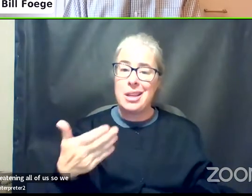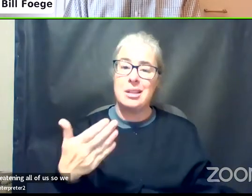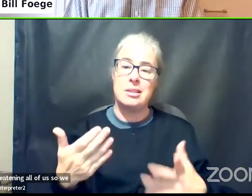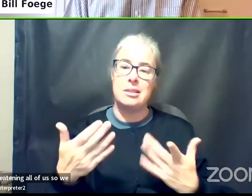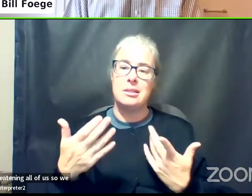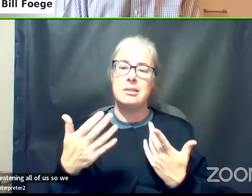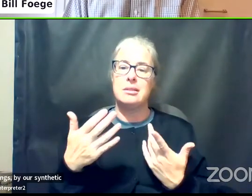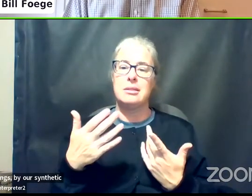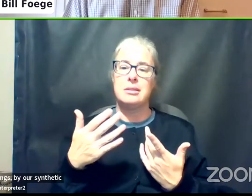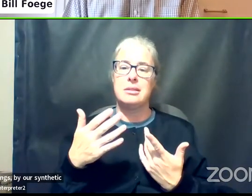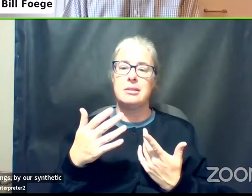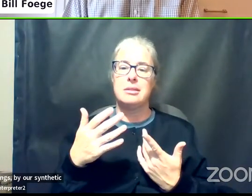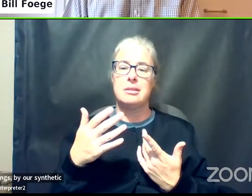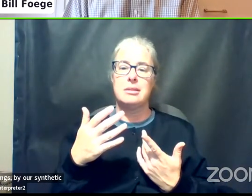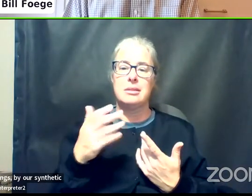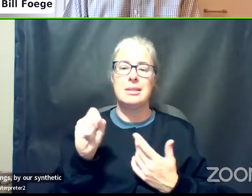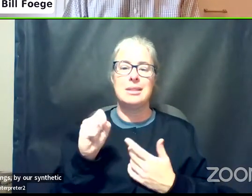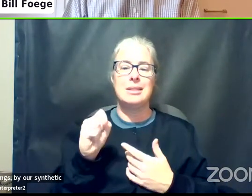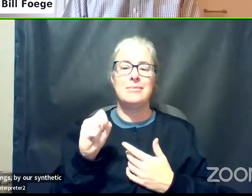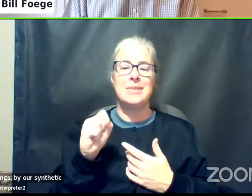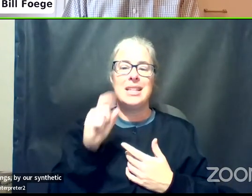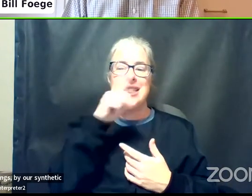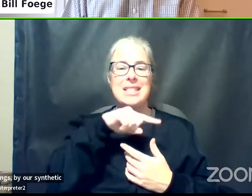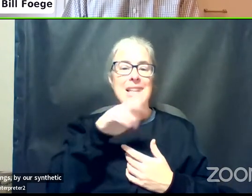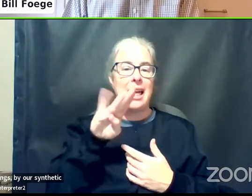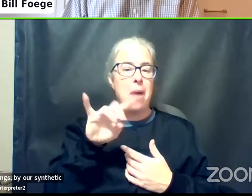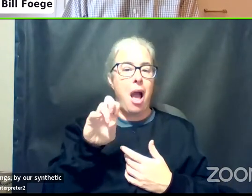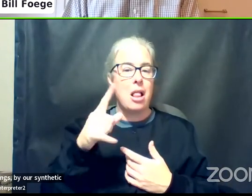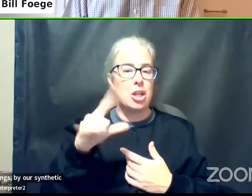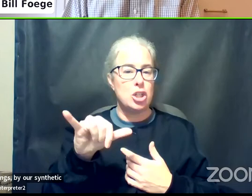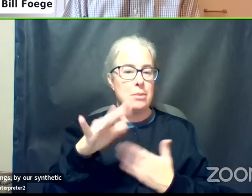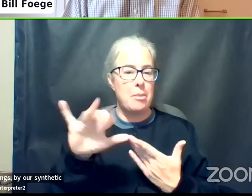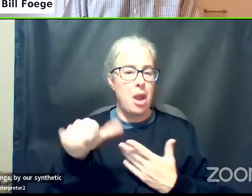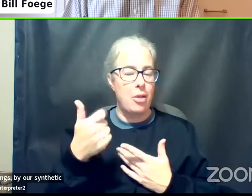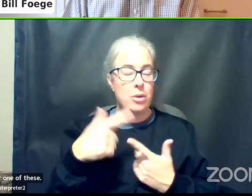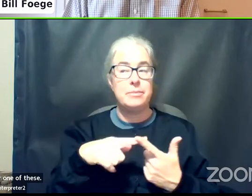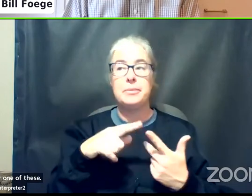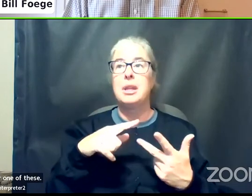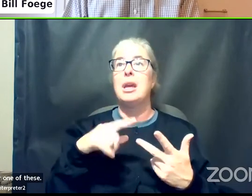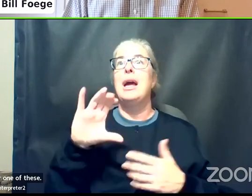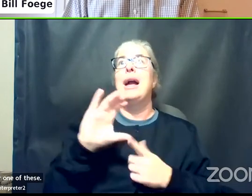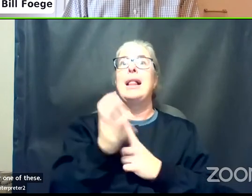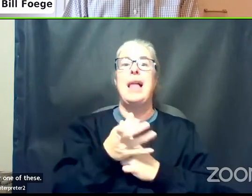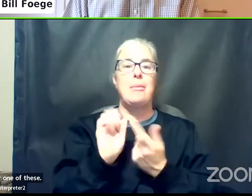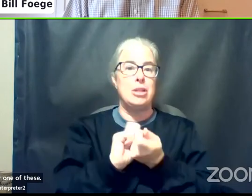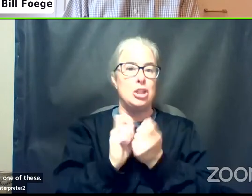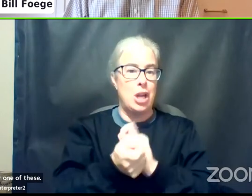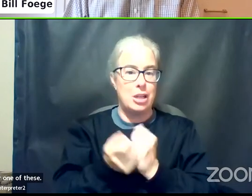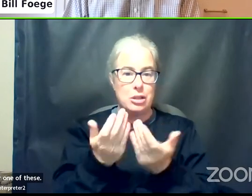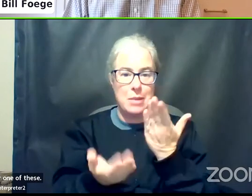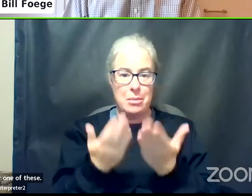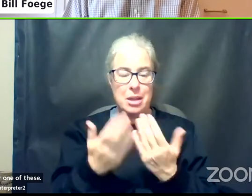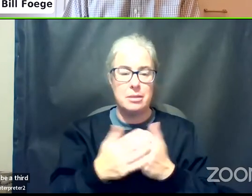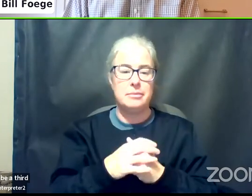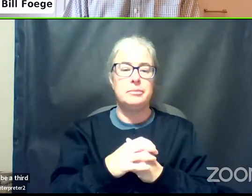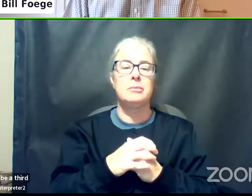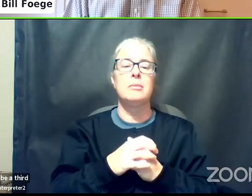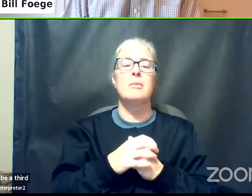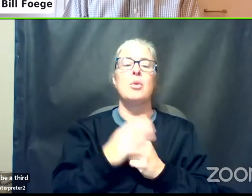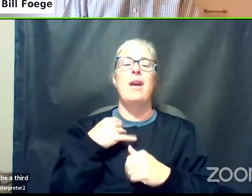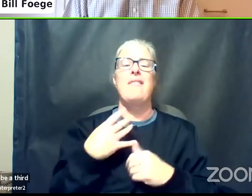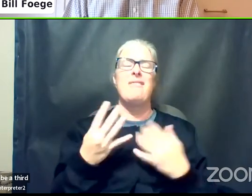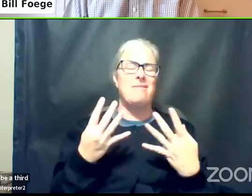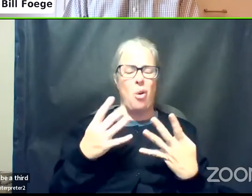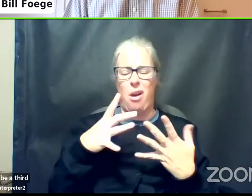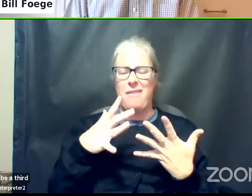synthetic biology might be another one of these uh climate change may be a a third one we have